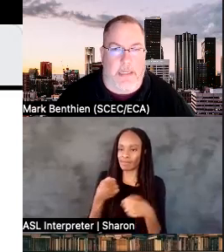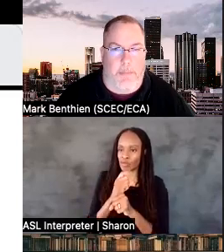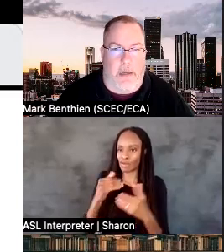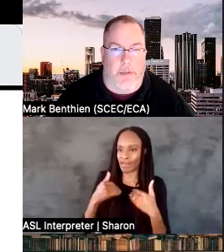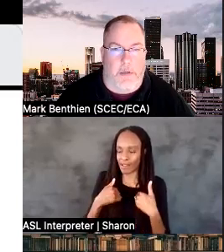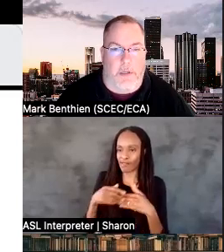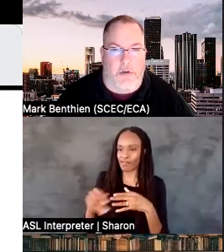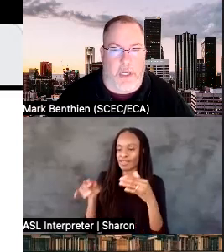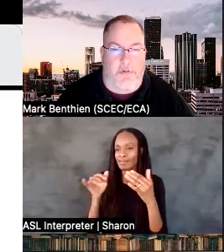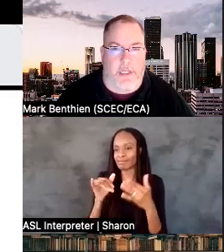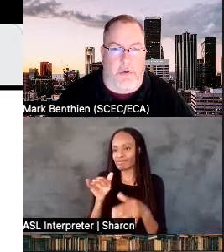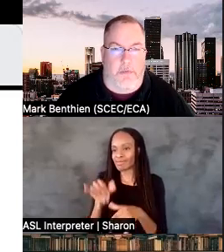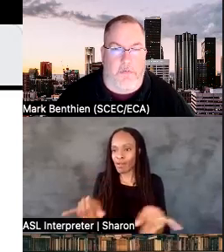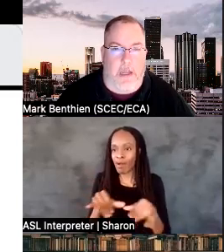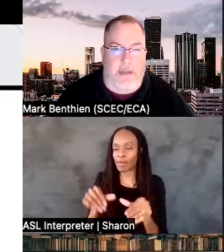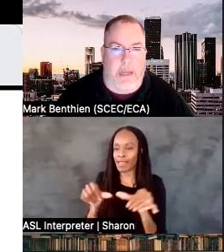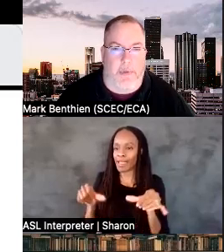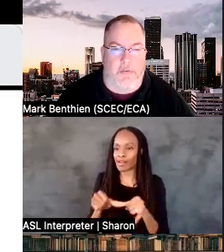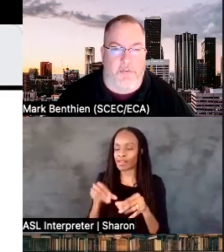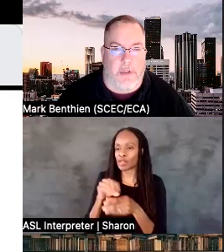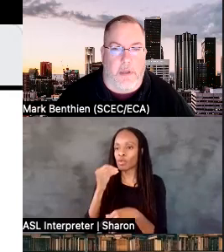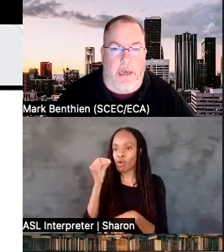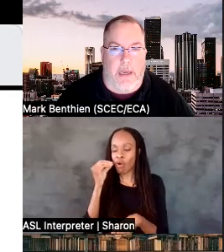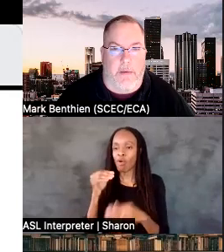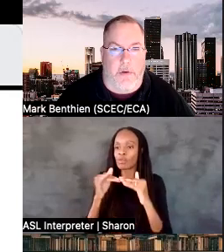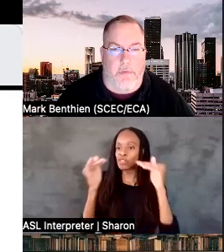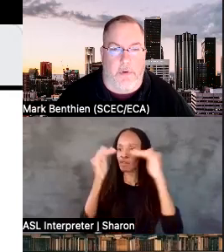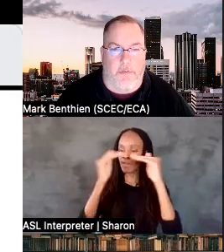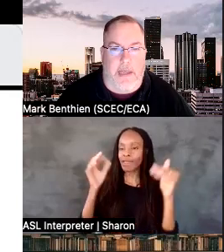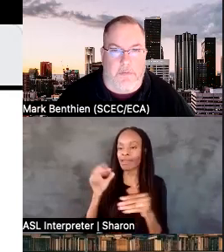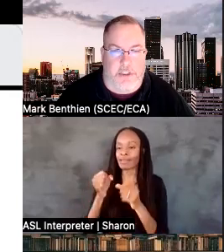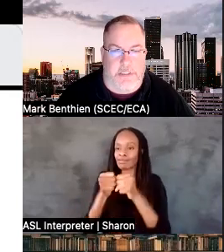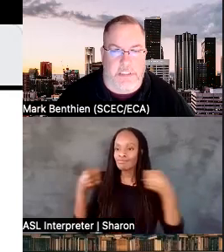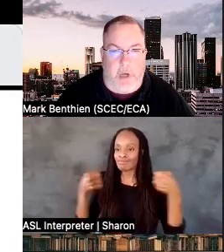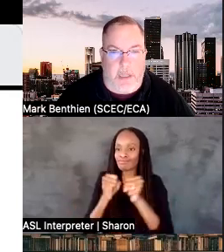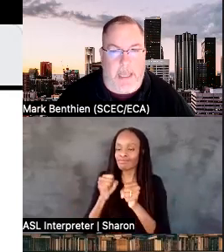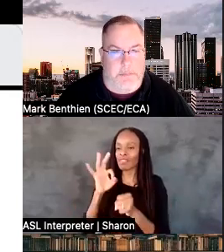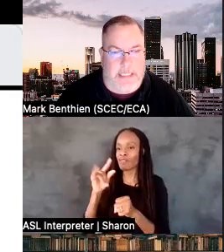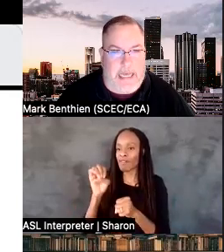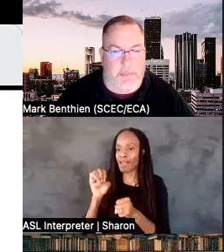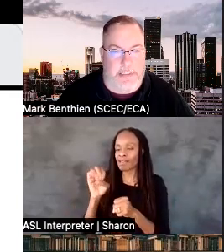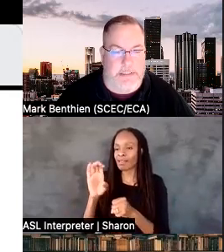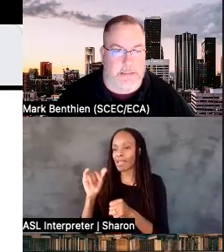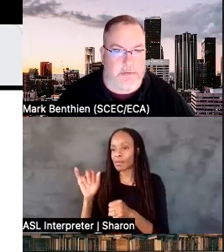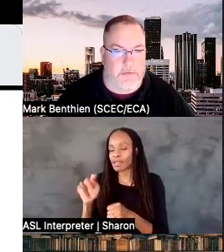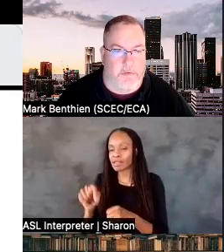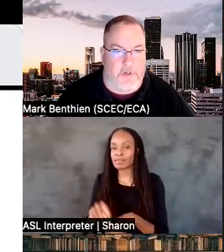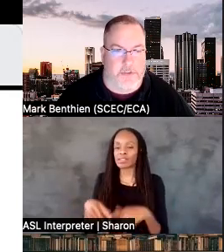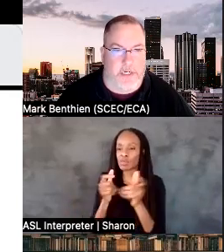We're talking about, shelving or file cabinets, your televisions, small items,